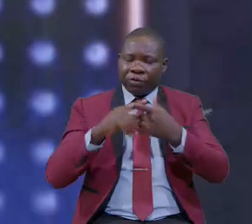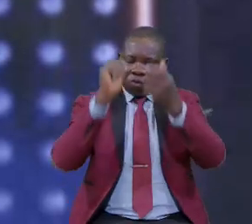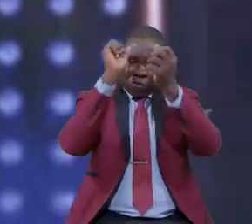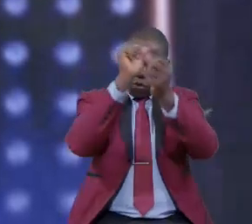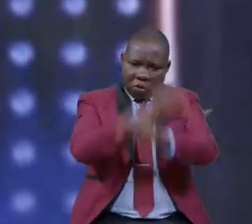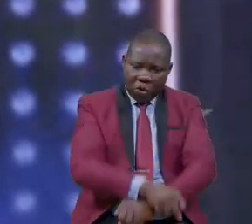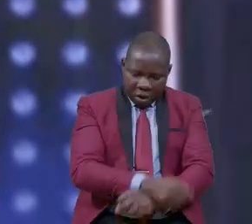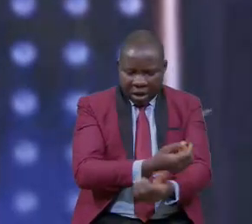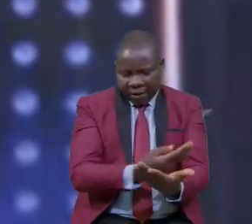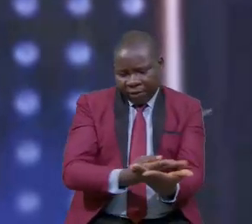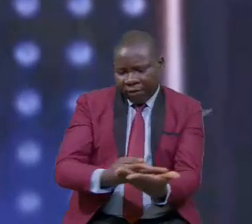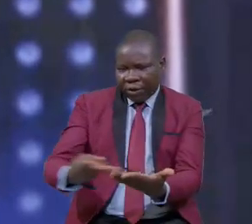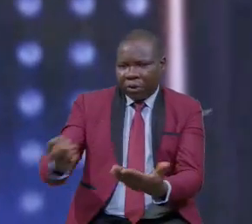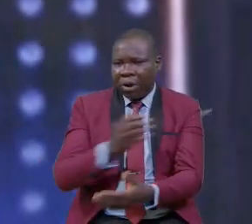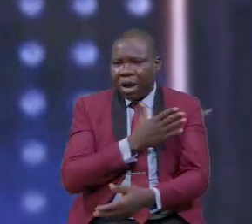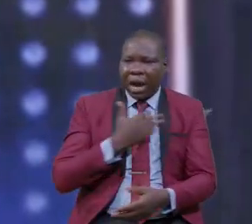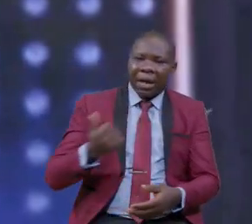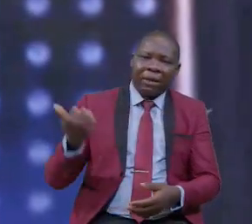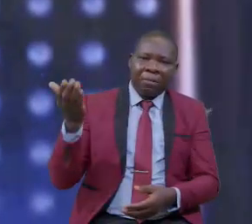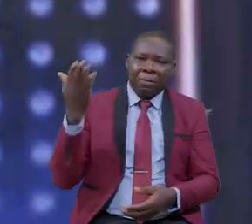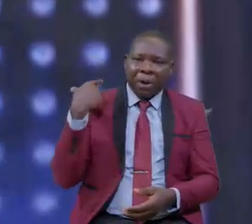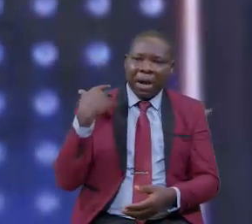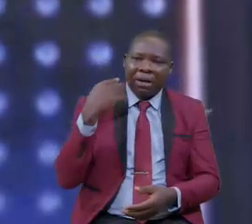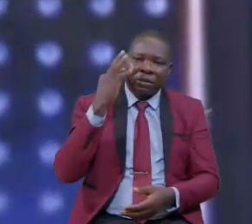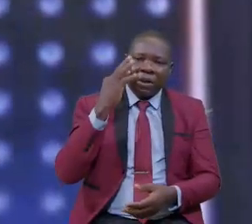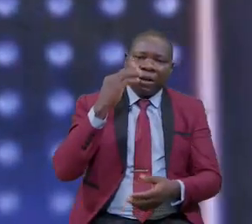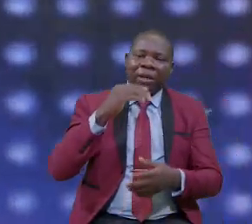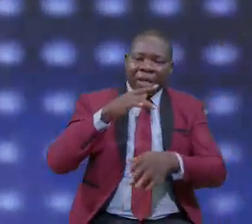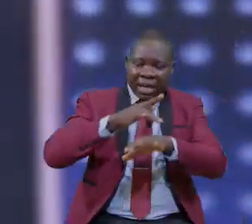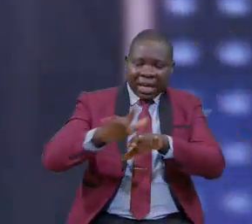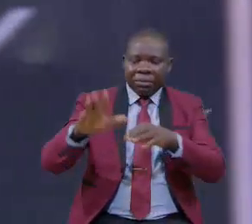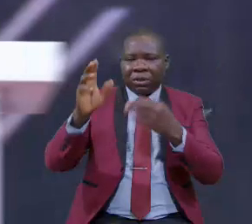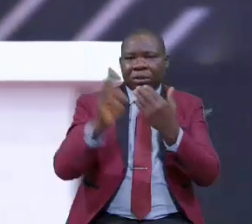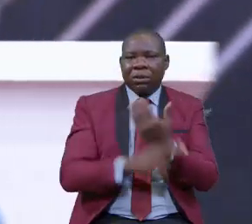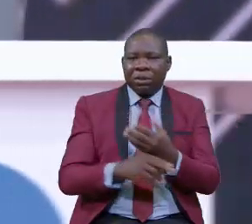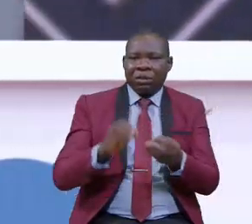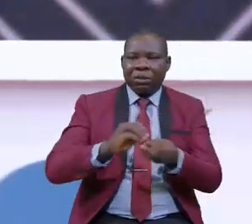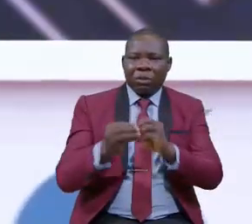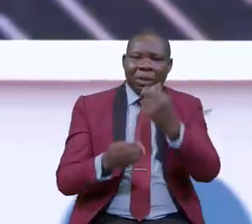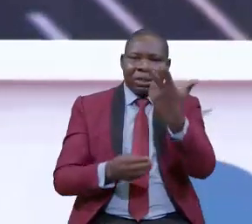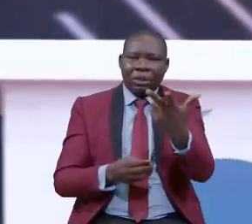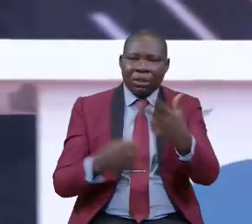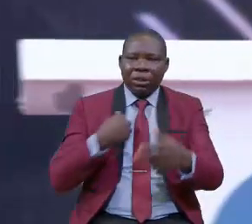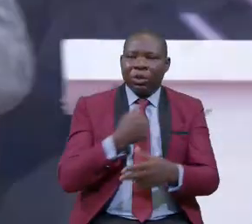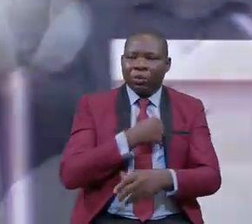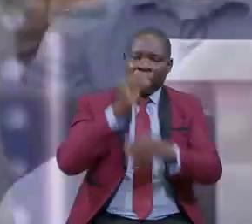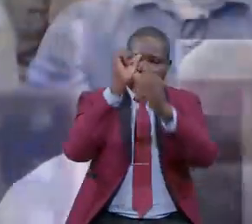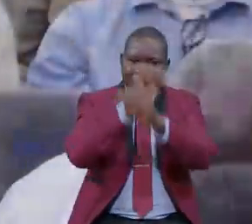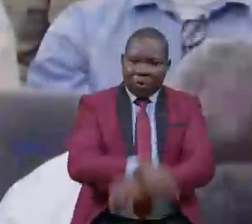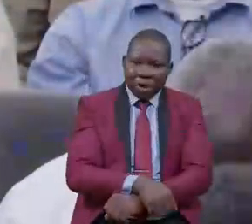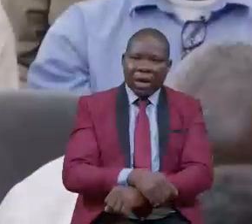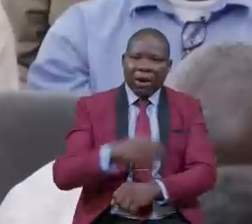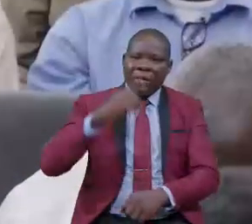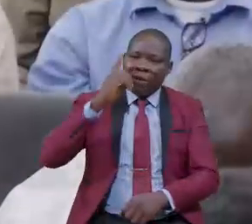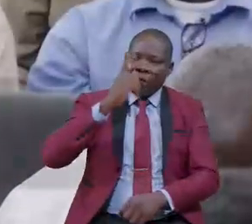failure and the past fruitlessness. Number three, we conquer falsehood, and